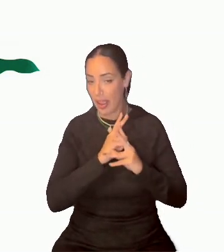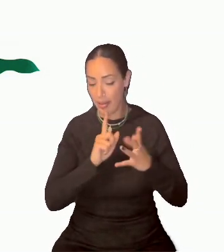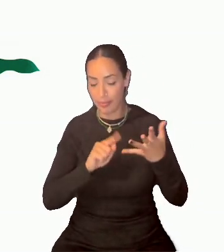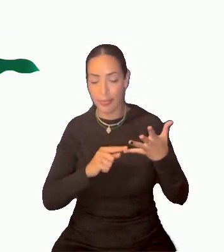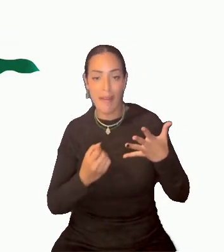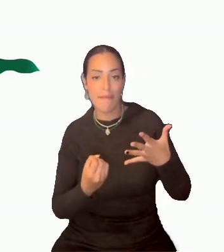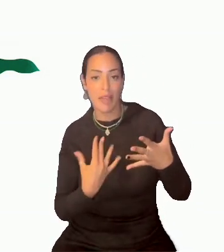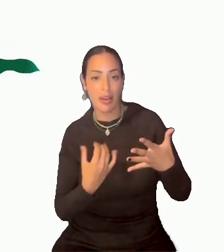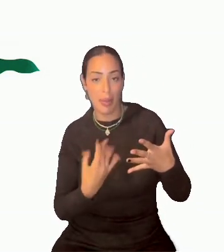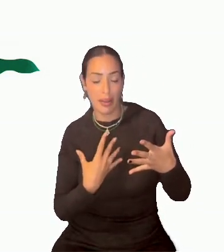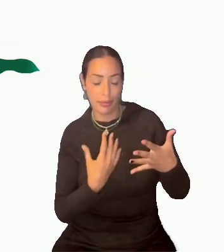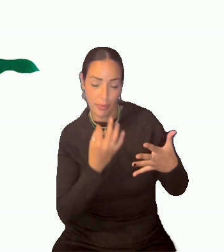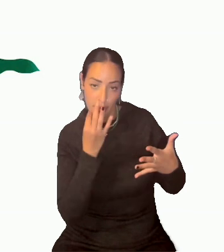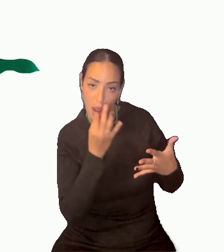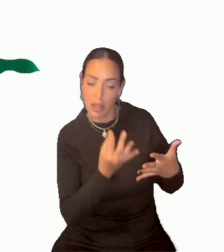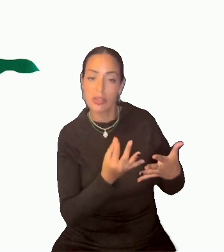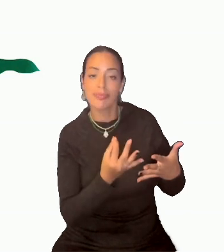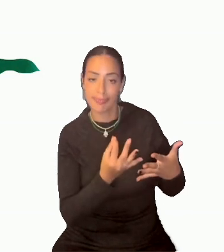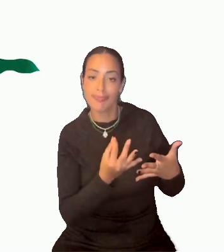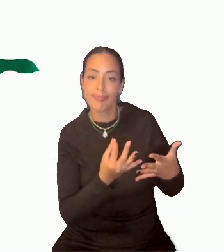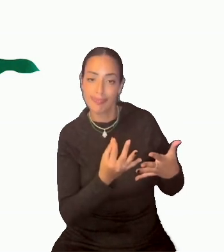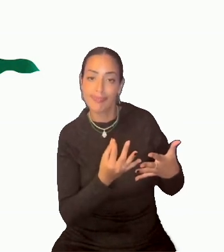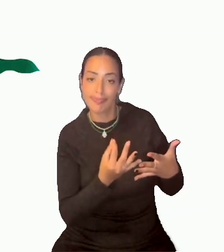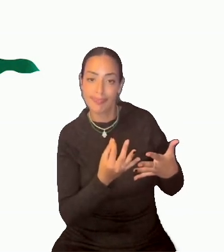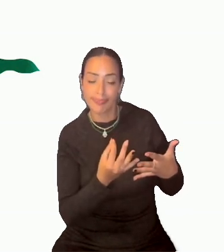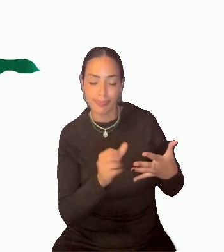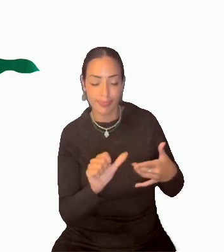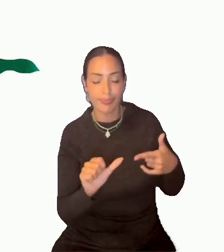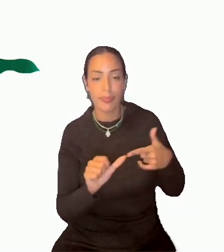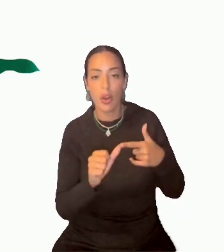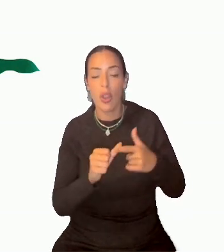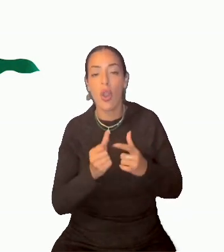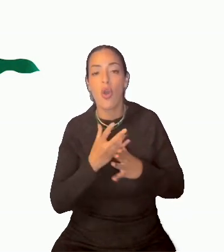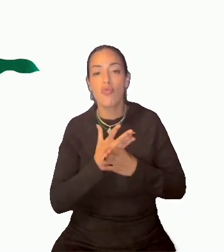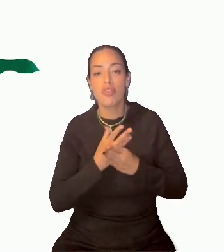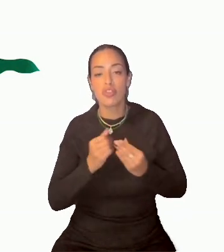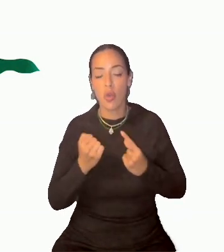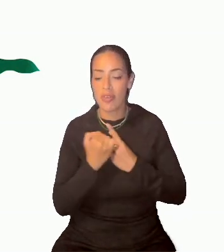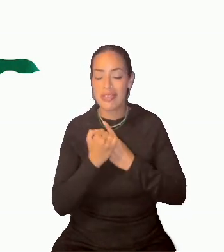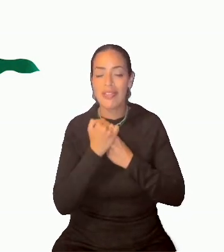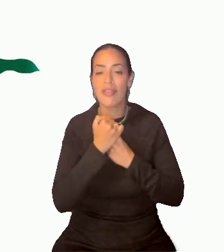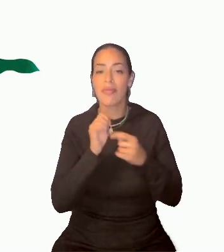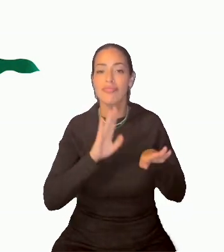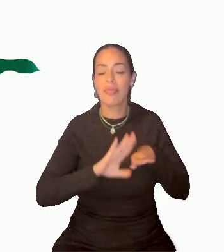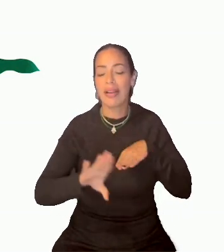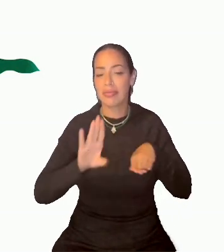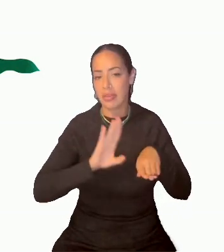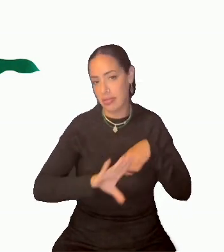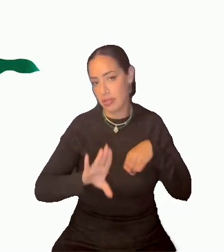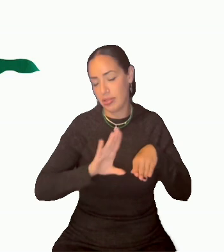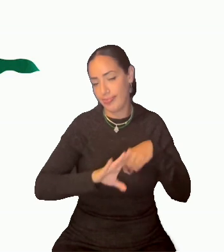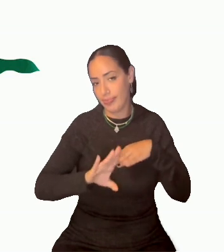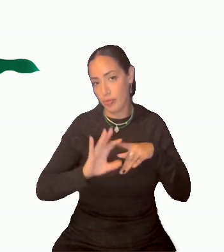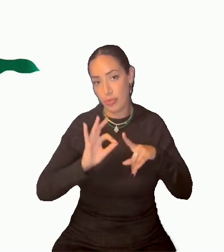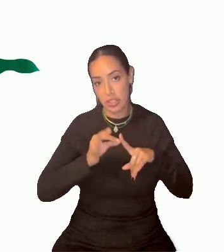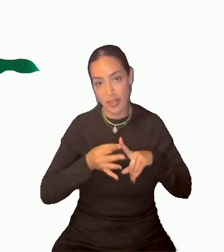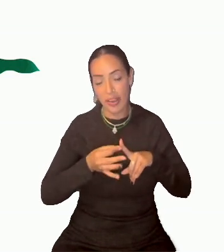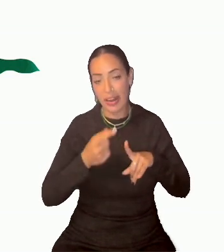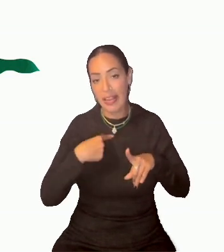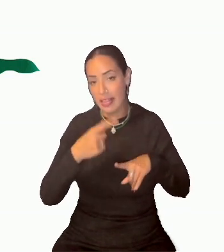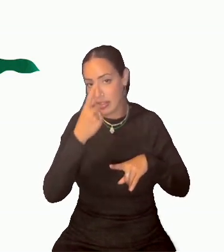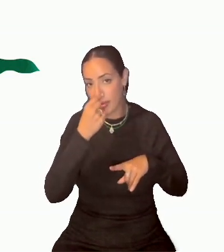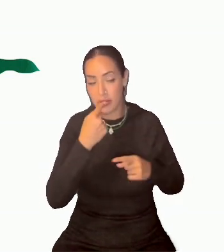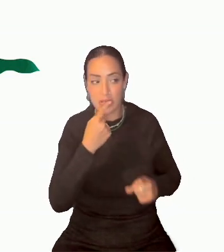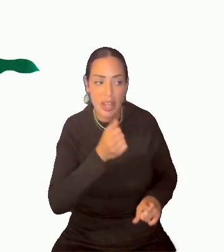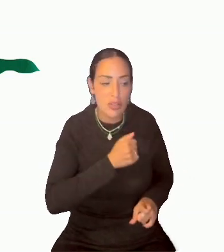feedback, the importance of restorative practice as a central part of the role, specifically the capacity to say sorry,